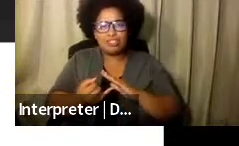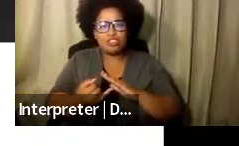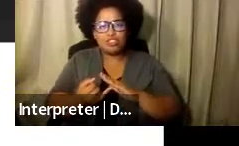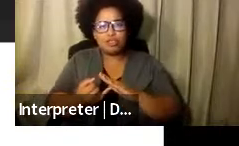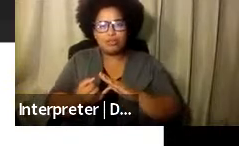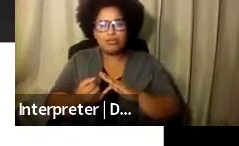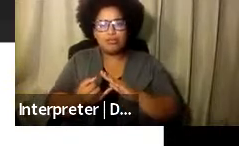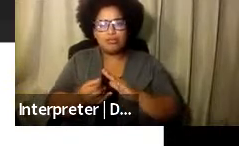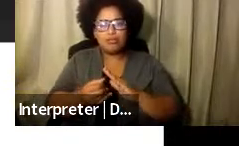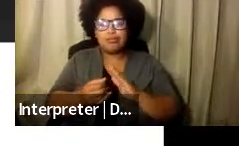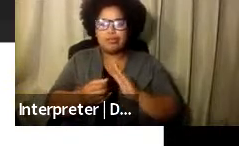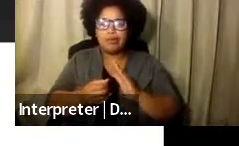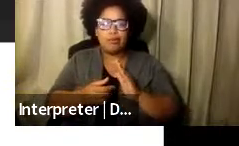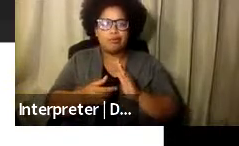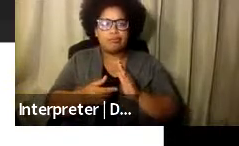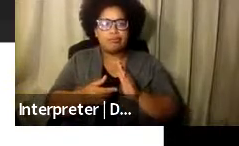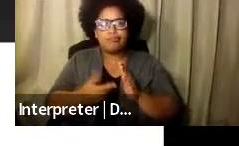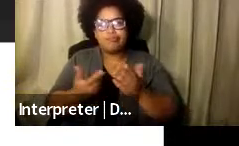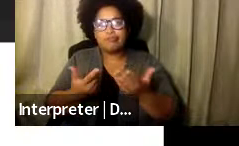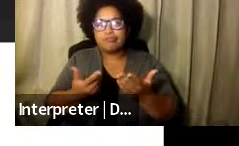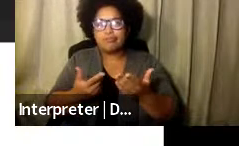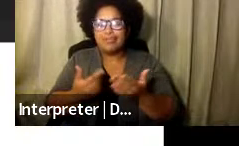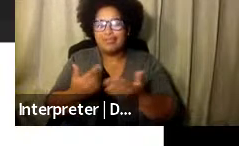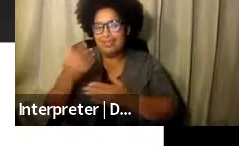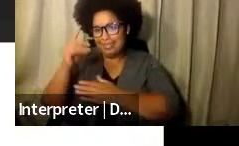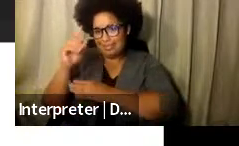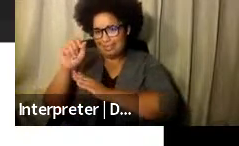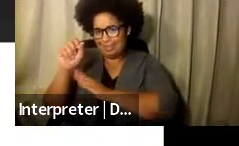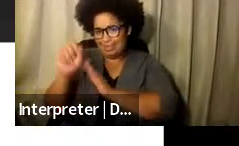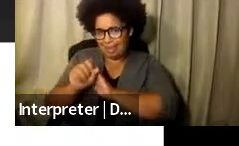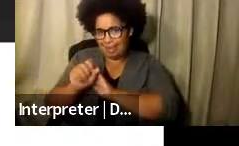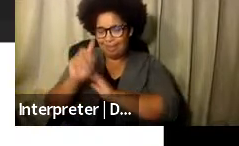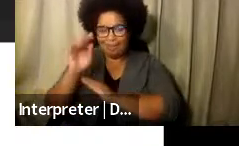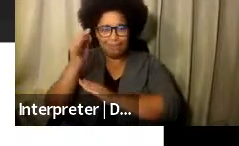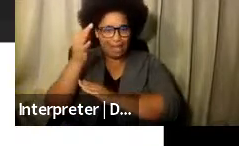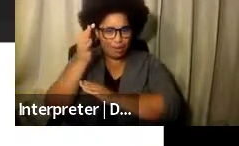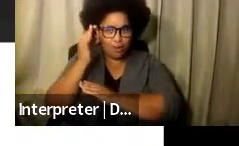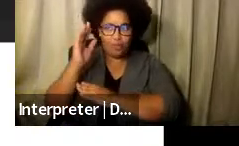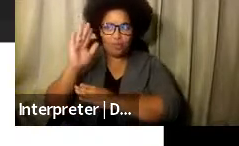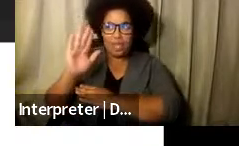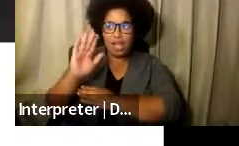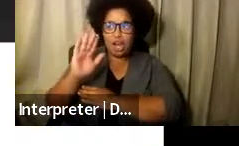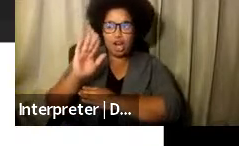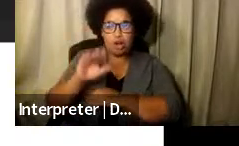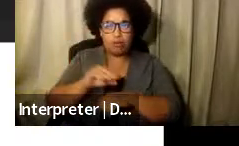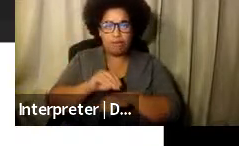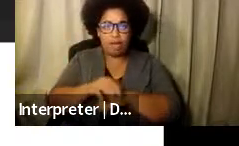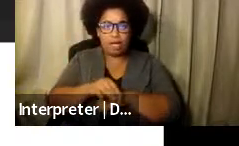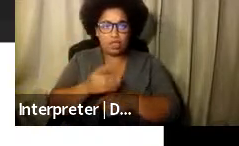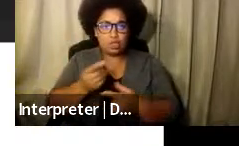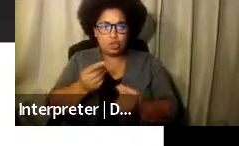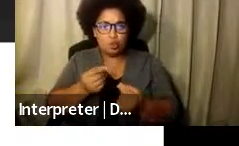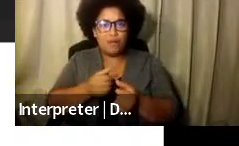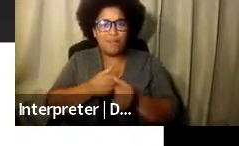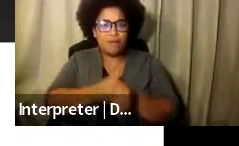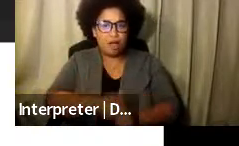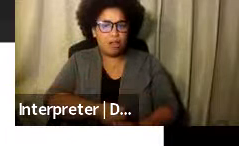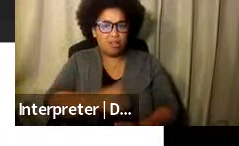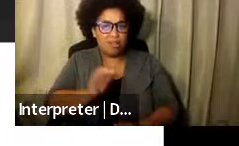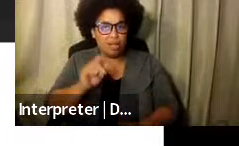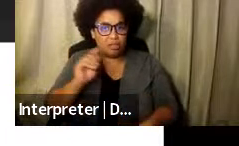changed. Our policy matches state and federal guidelines for the most part, and that's not expected to